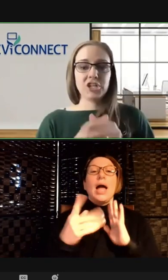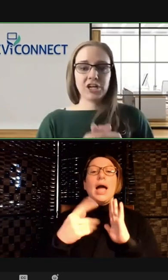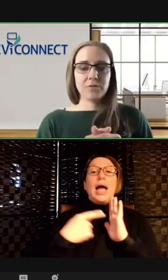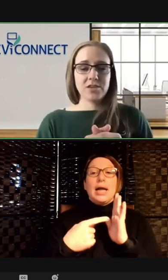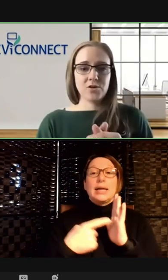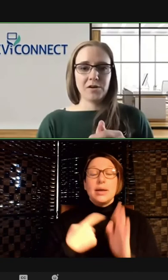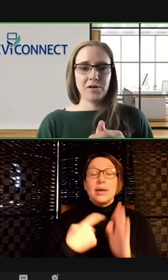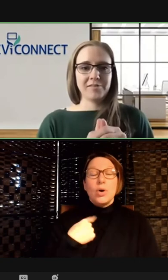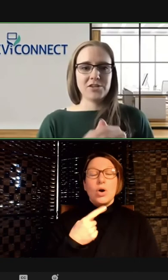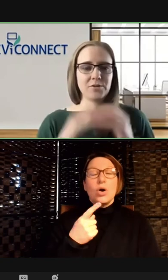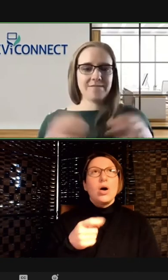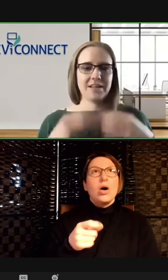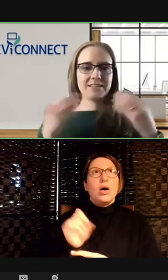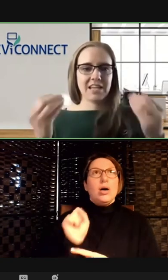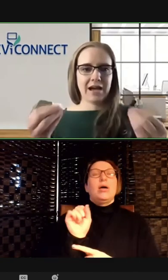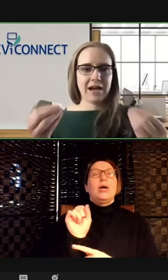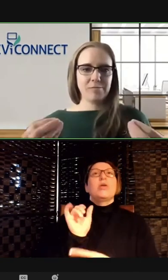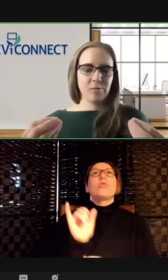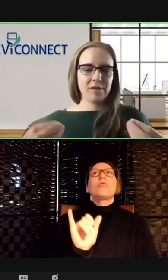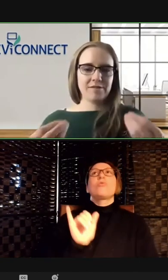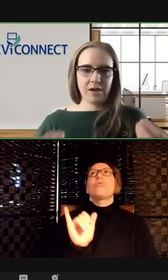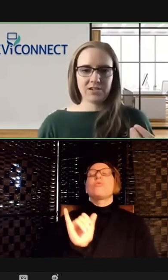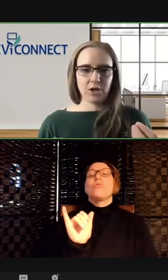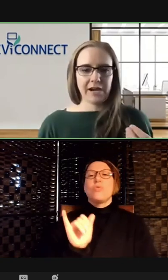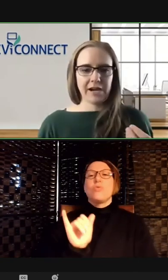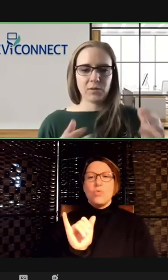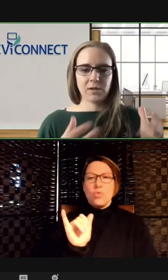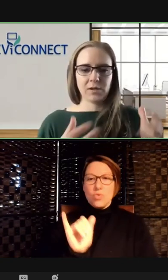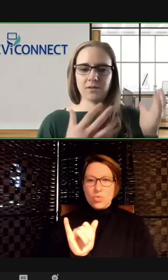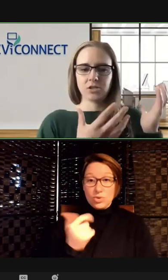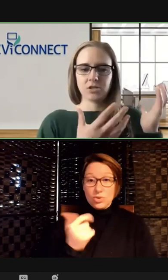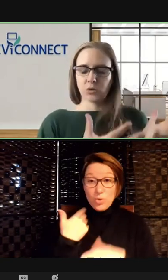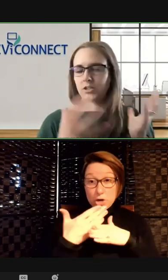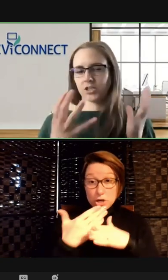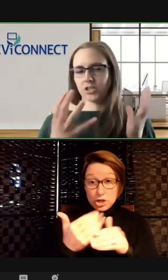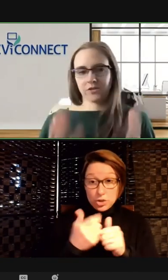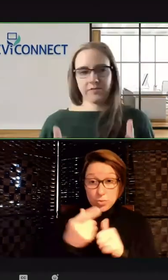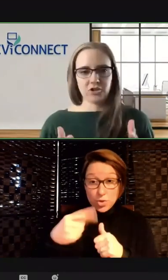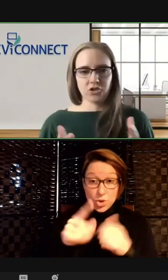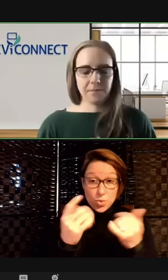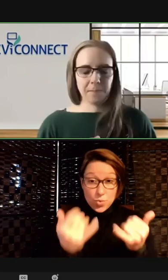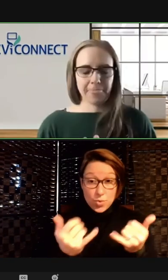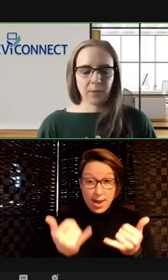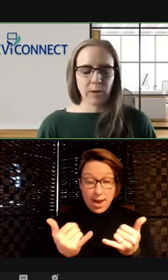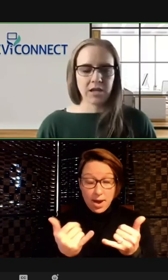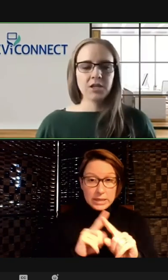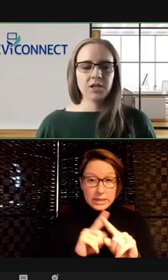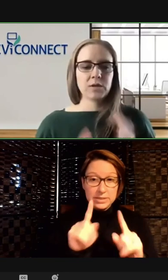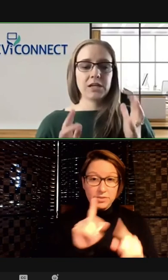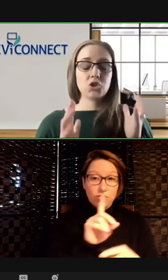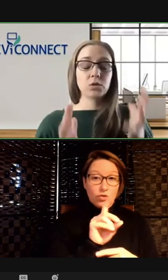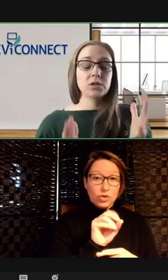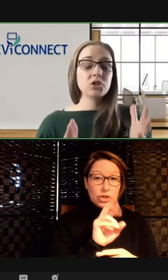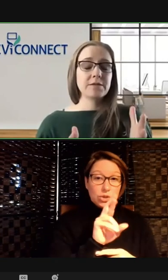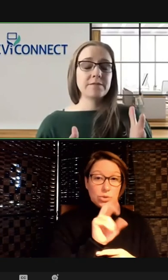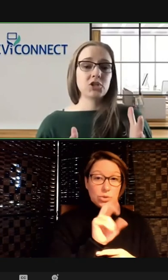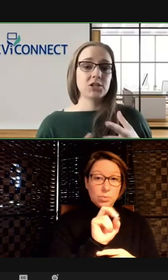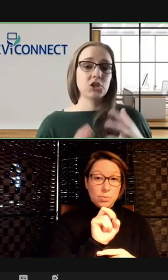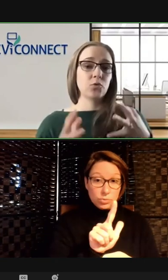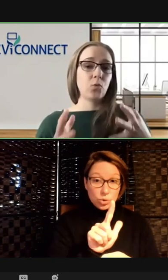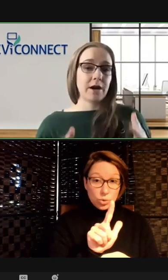moment. So I'm going to share it with you and hopefully you can have that same aha moment if you haven't already between your dorsal and your ventral stream vision. Okay. So again,